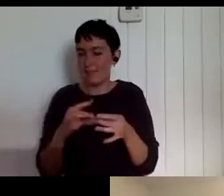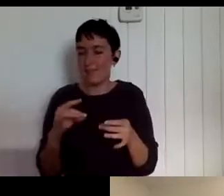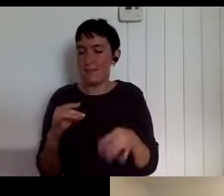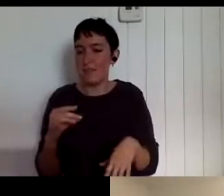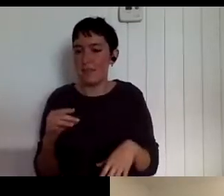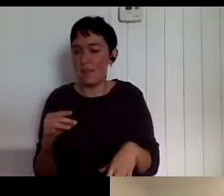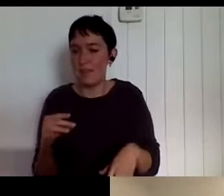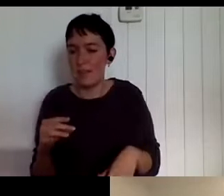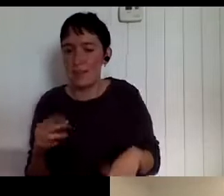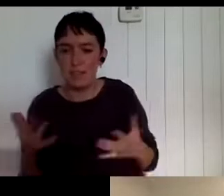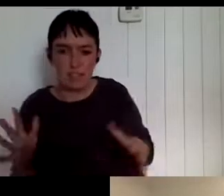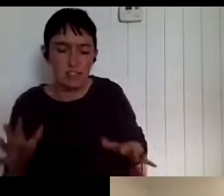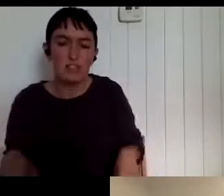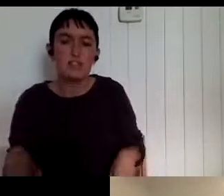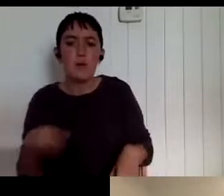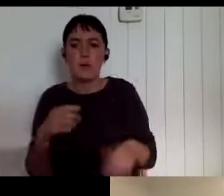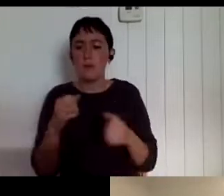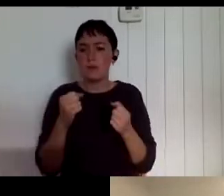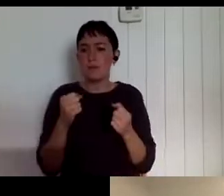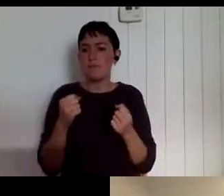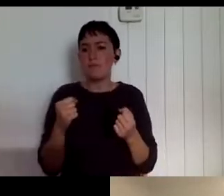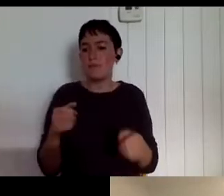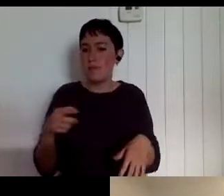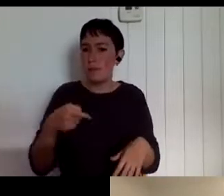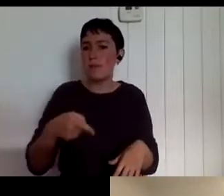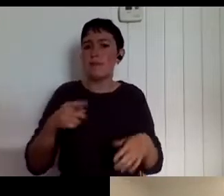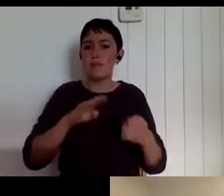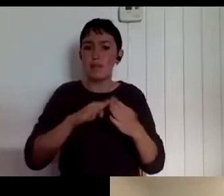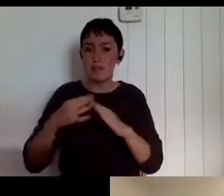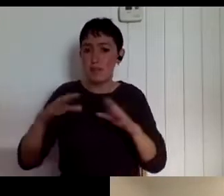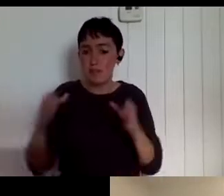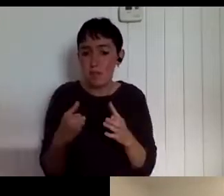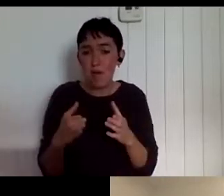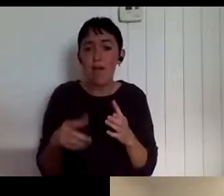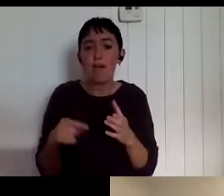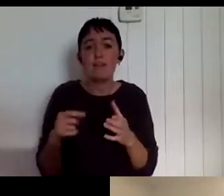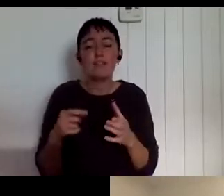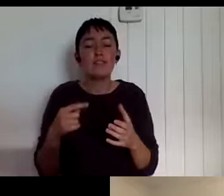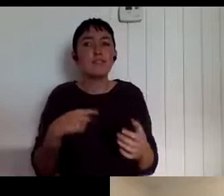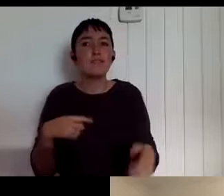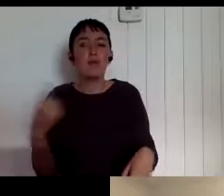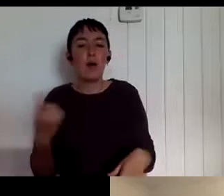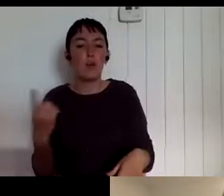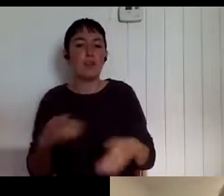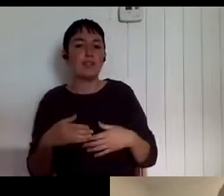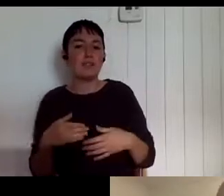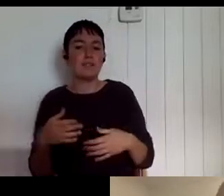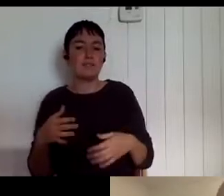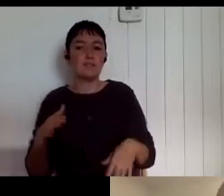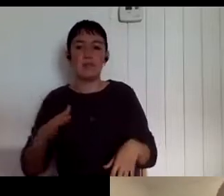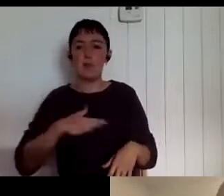field is small. Always be open to collaborate with people who are outside. Sorry, I'm like losing my